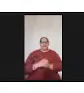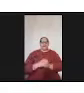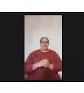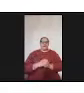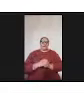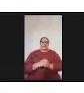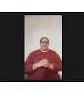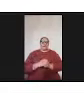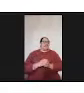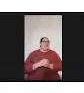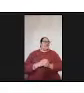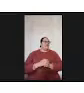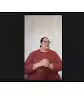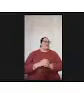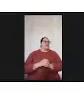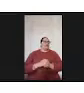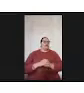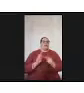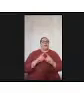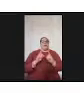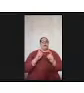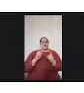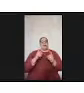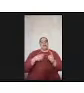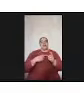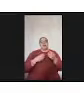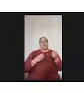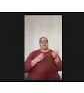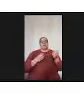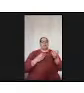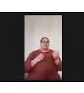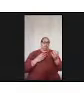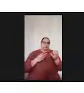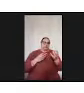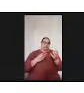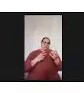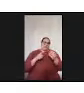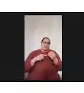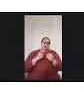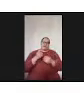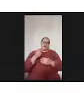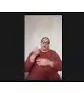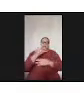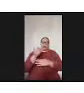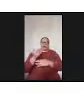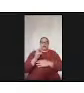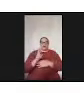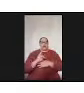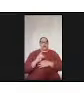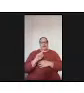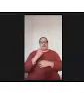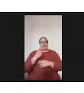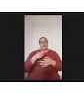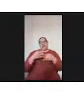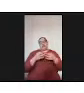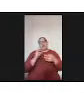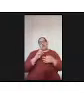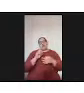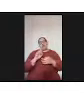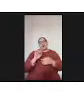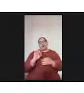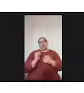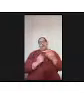Okay, quickly, I'm gonna go through a couple of slides. Firstly, explaining what is